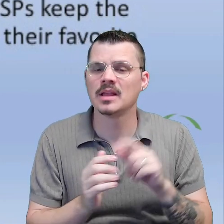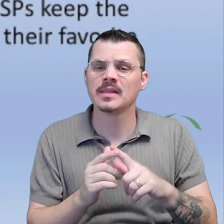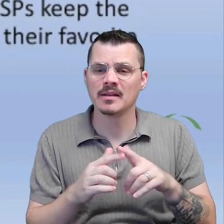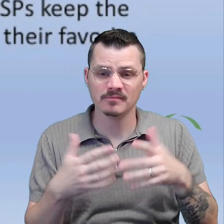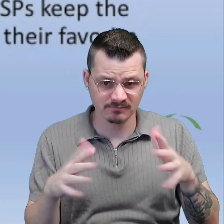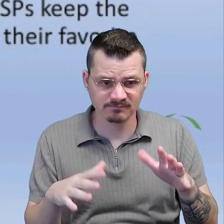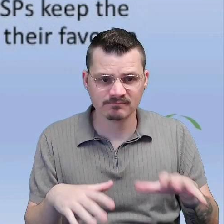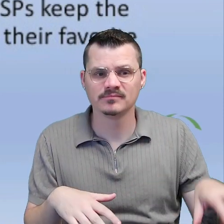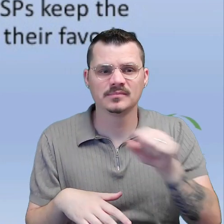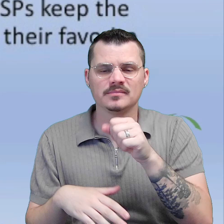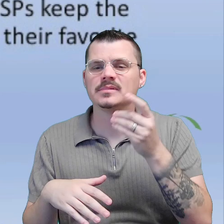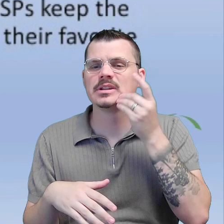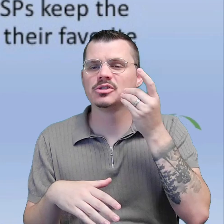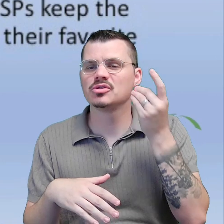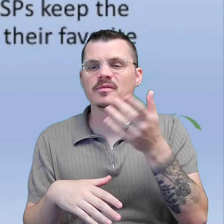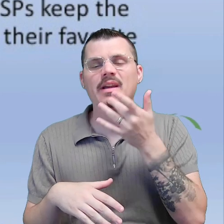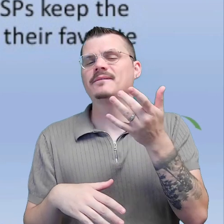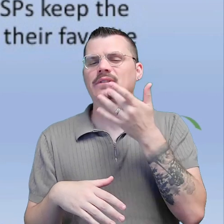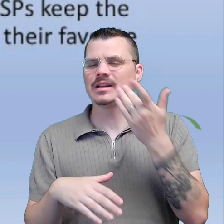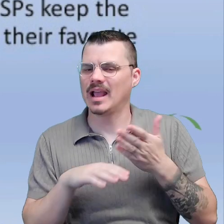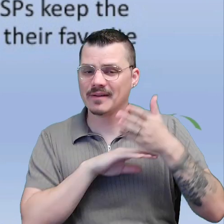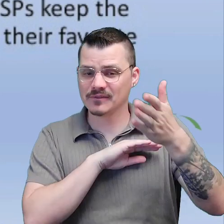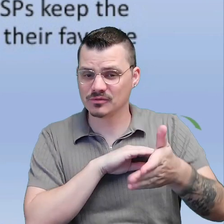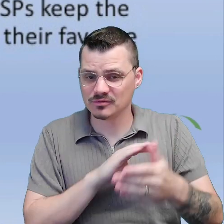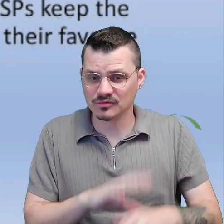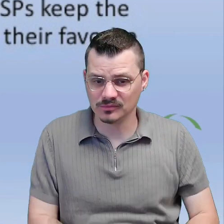then take them for their favorite dinner afterwards.